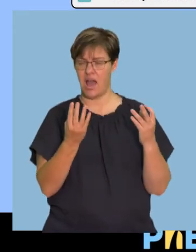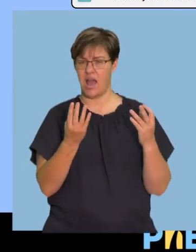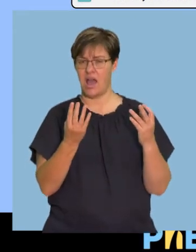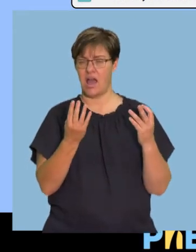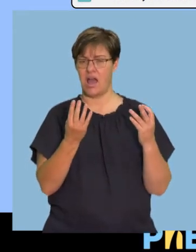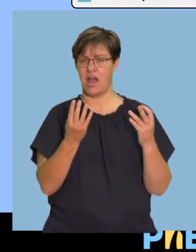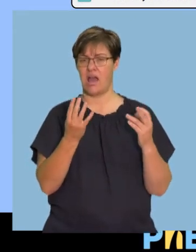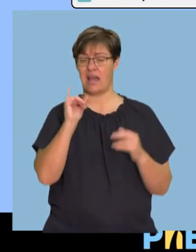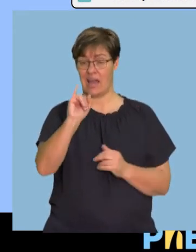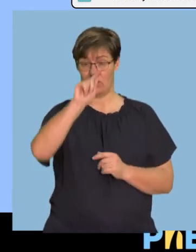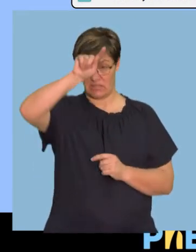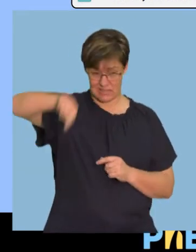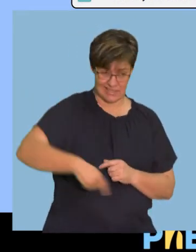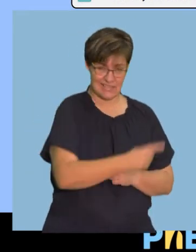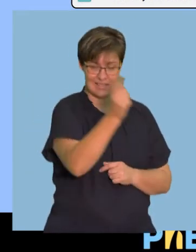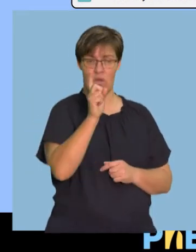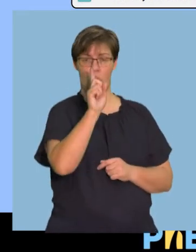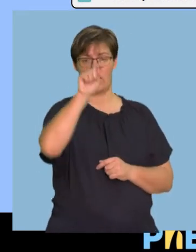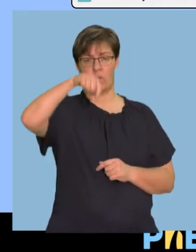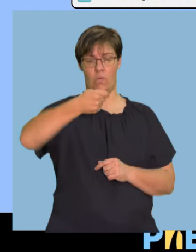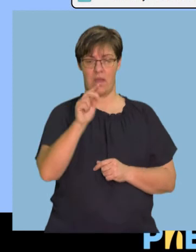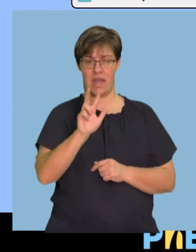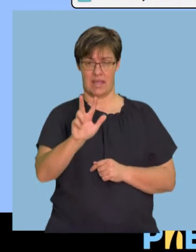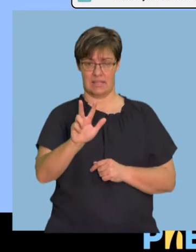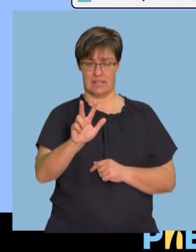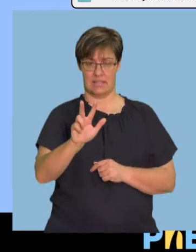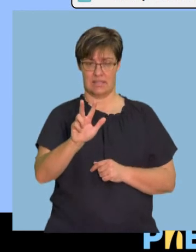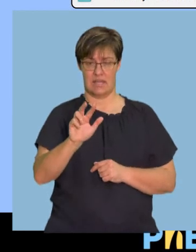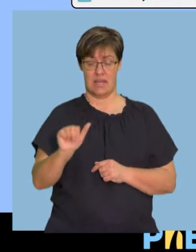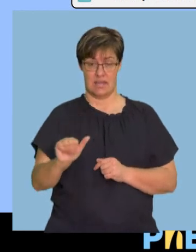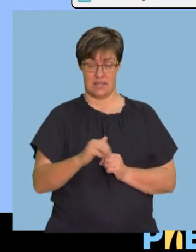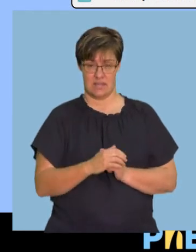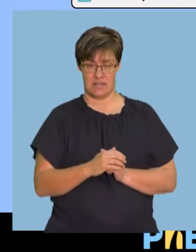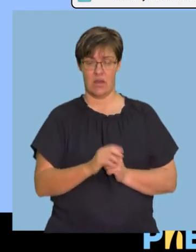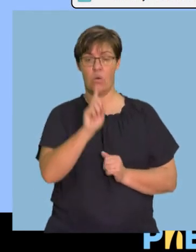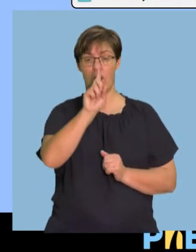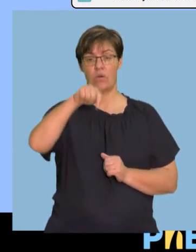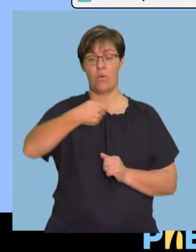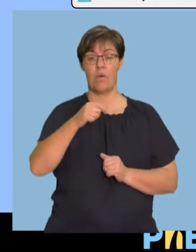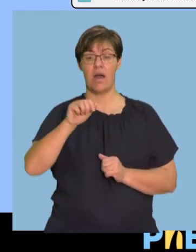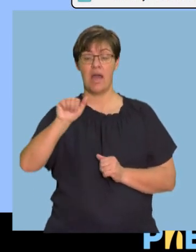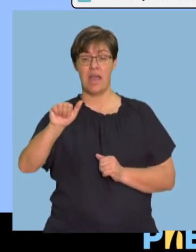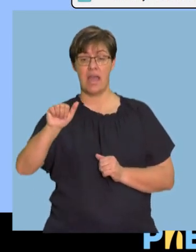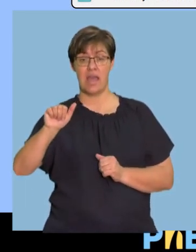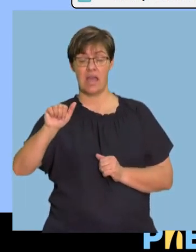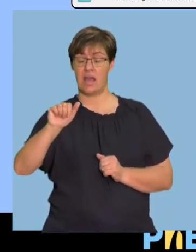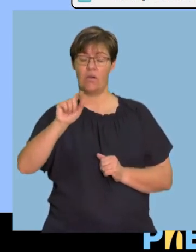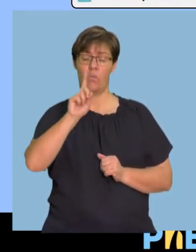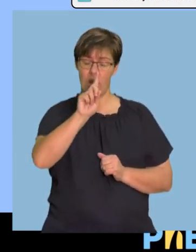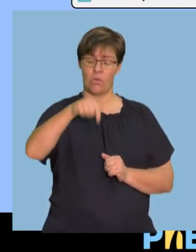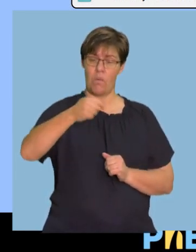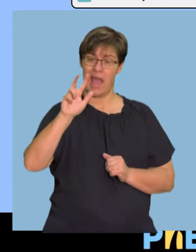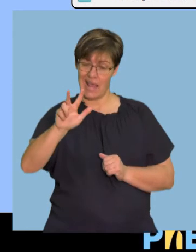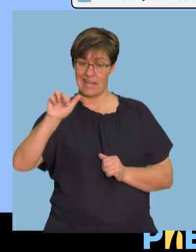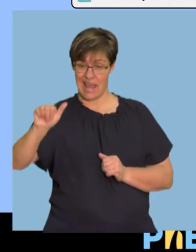the entire circuit is actually 1,8 amperes. So the 1,8 amperes is split